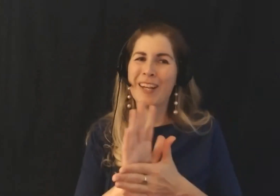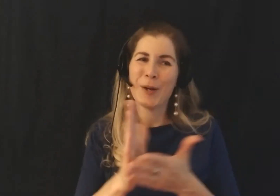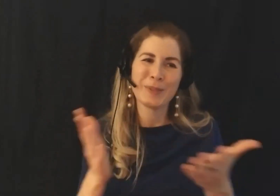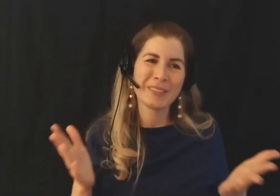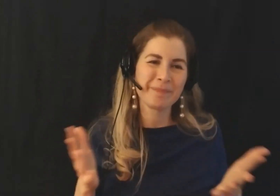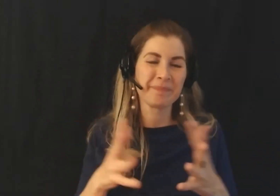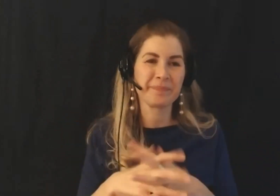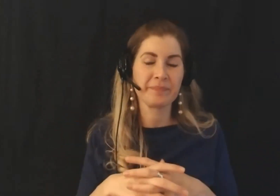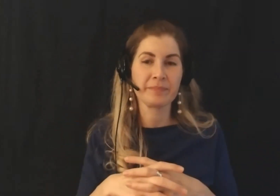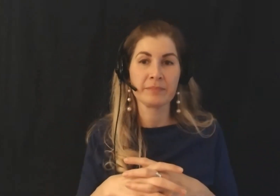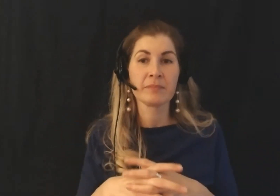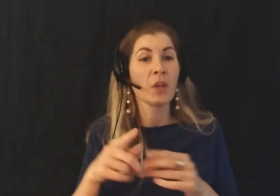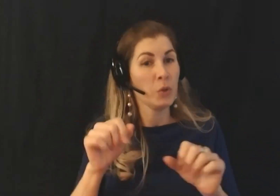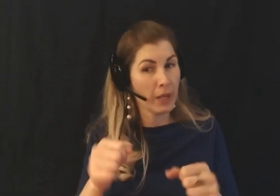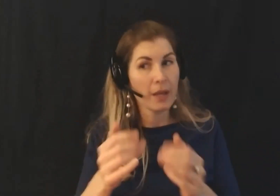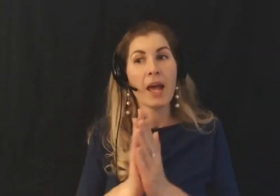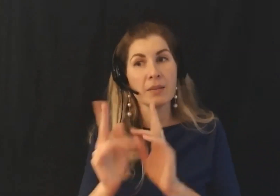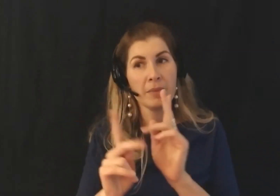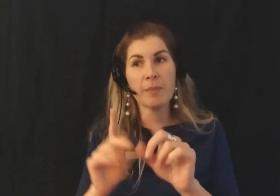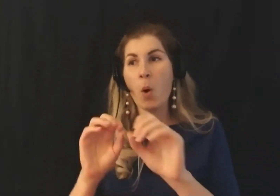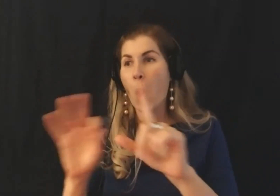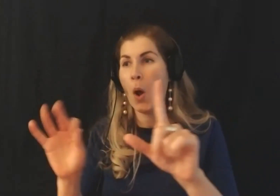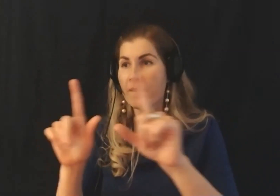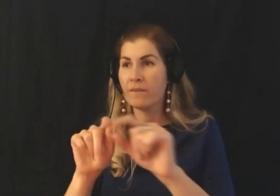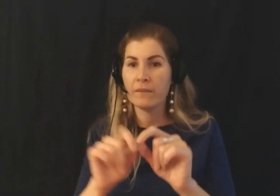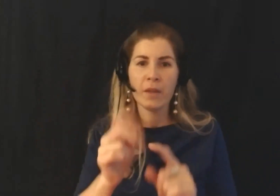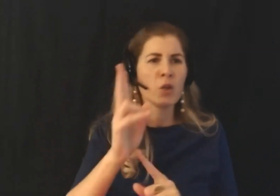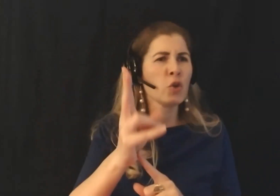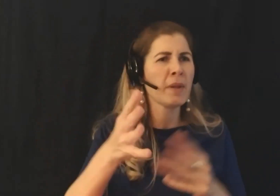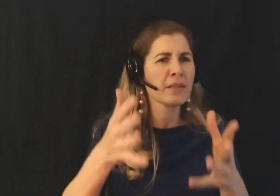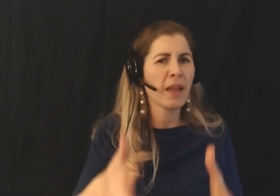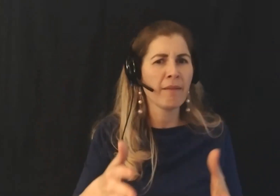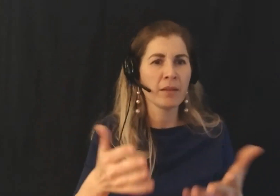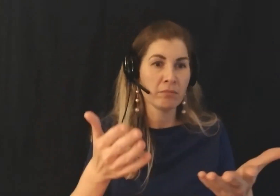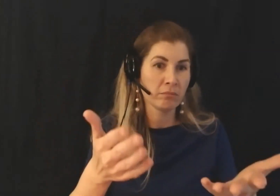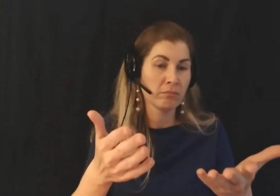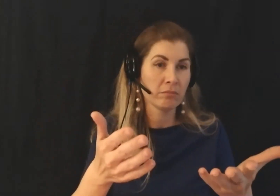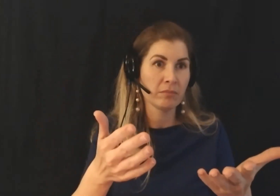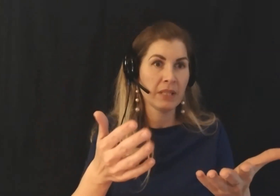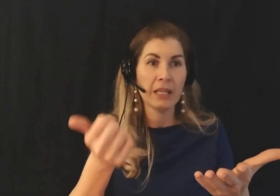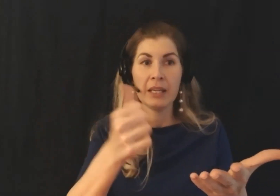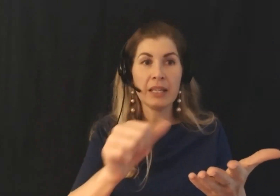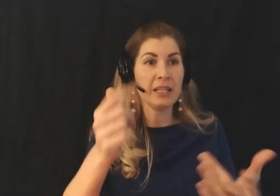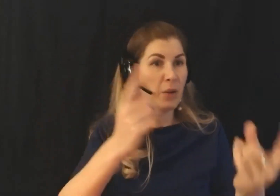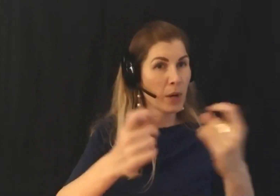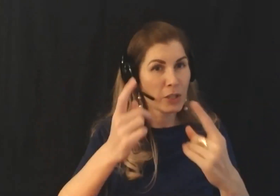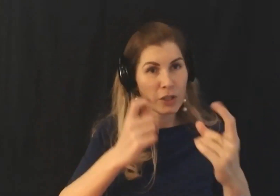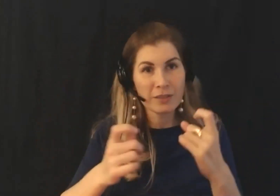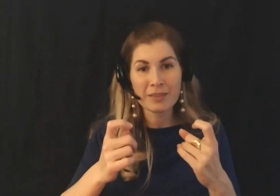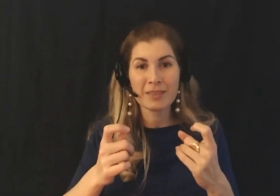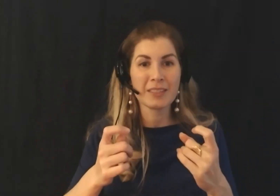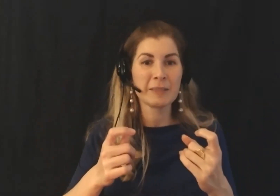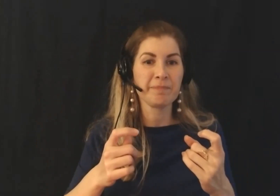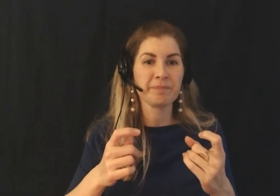And you can ask people to turn off their videos. So we have about 2 minutes left. I open the floor to any questions that you all may have. I have